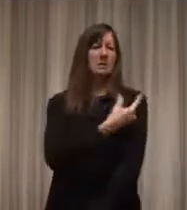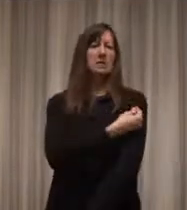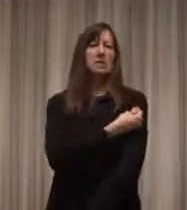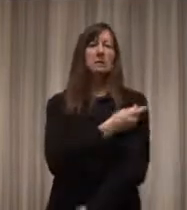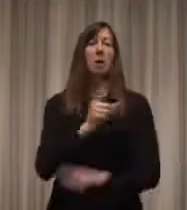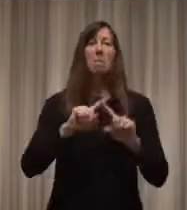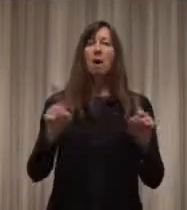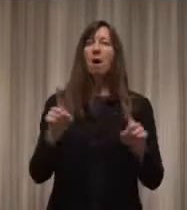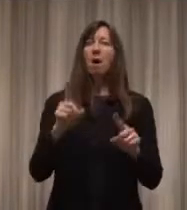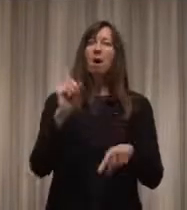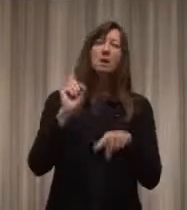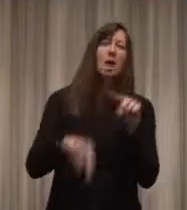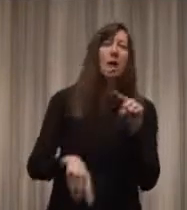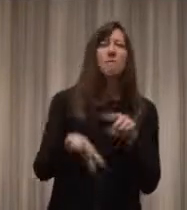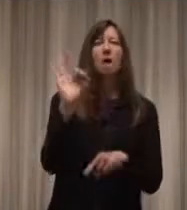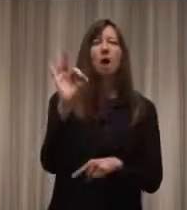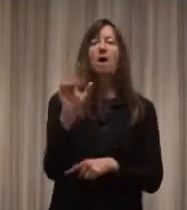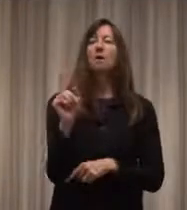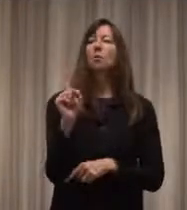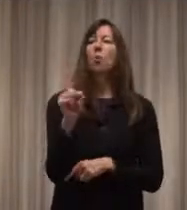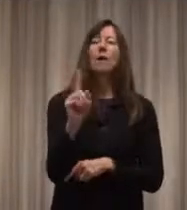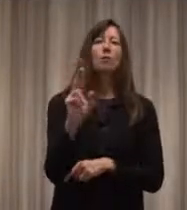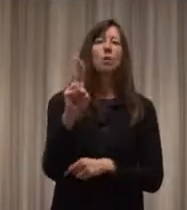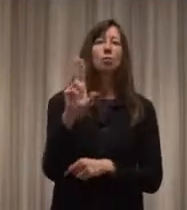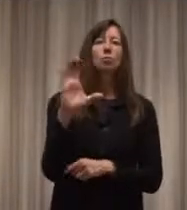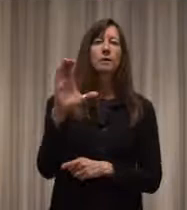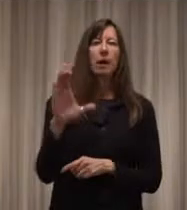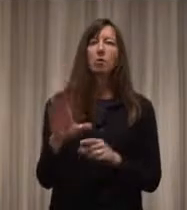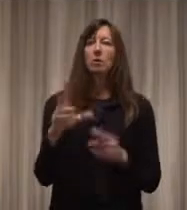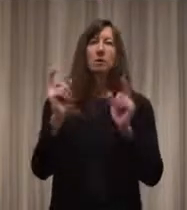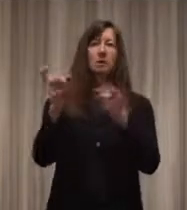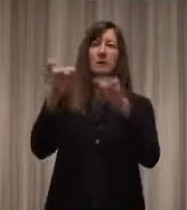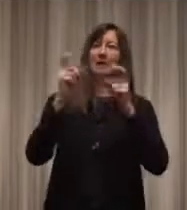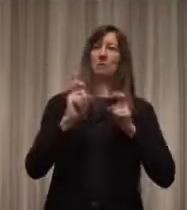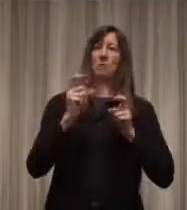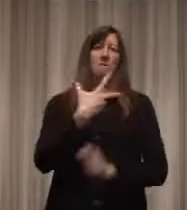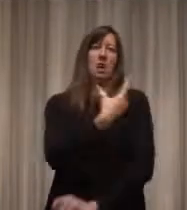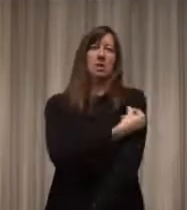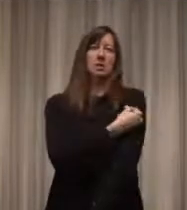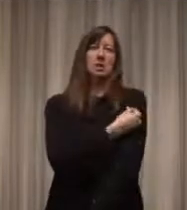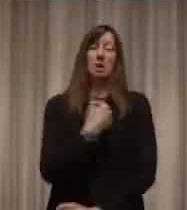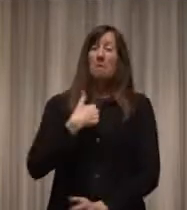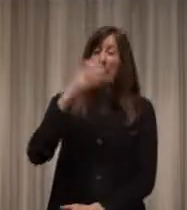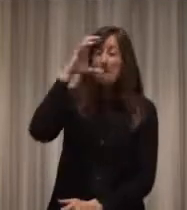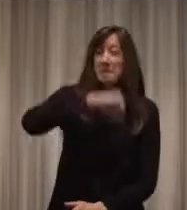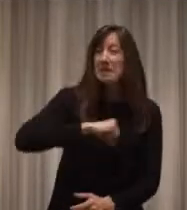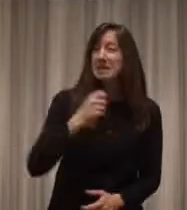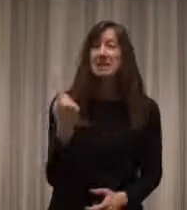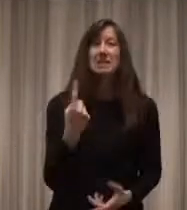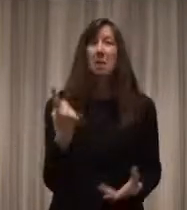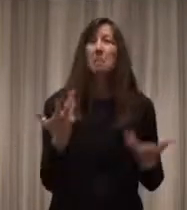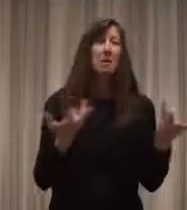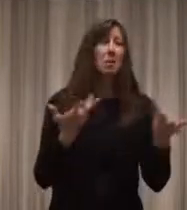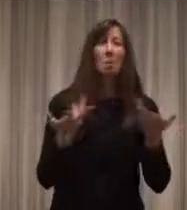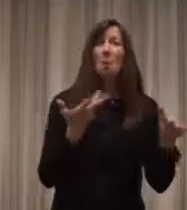Ulster County that is distributing vaccine. Am I missing something? Thank you." And I'll talk about what you need to do to sign up here in a second,